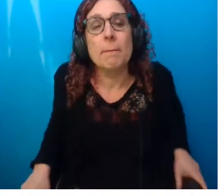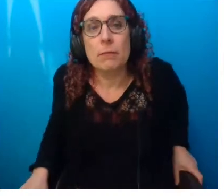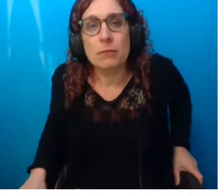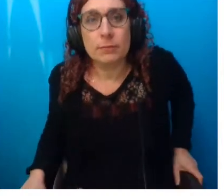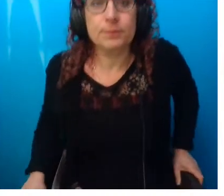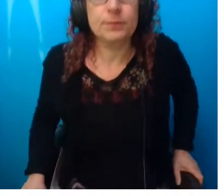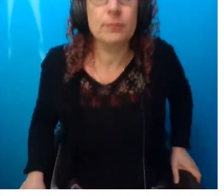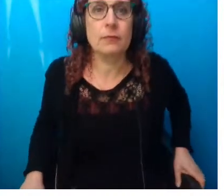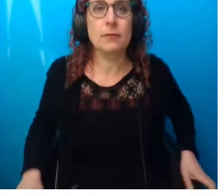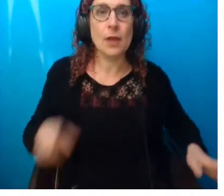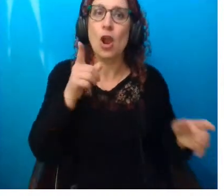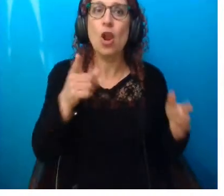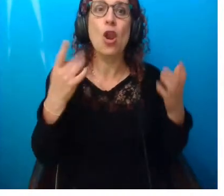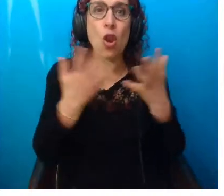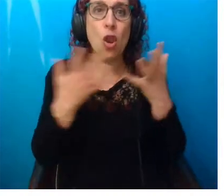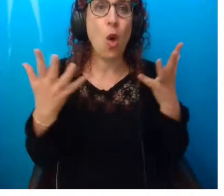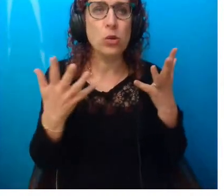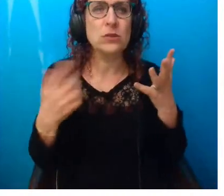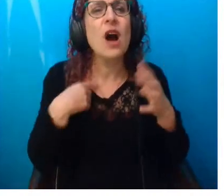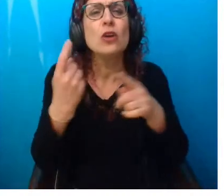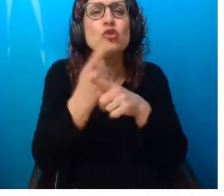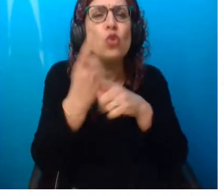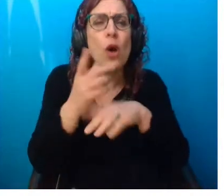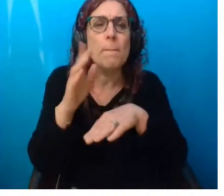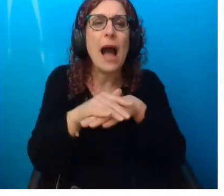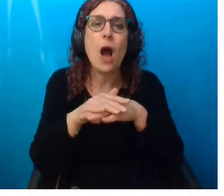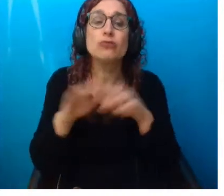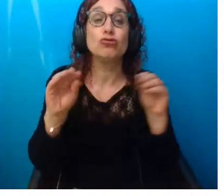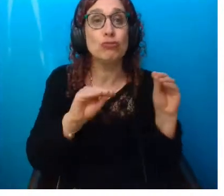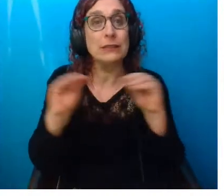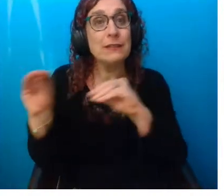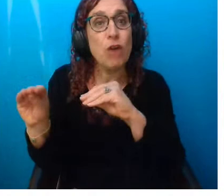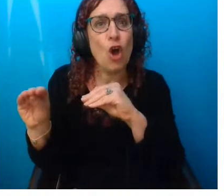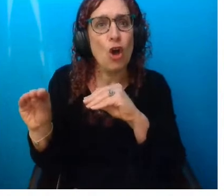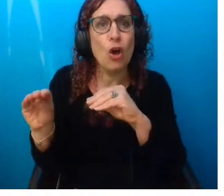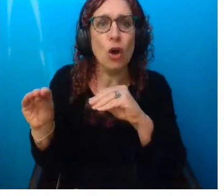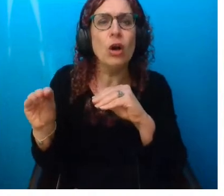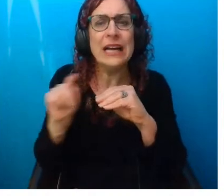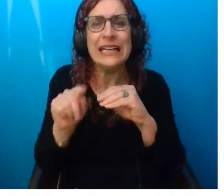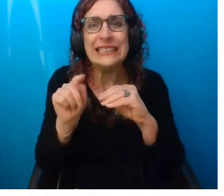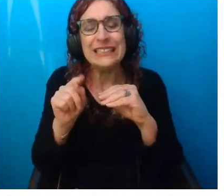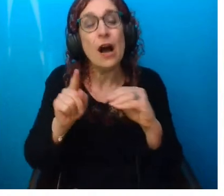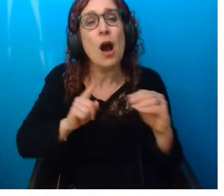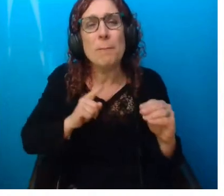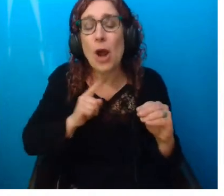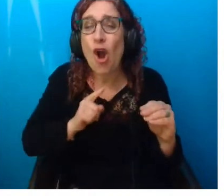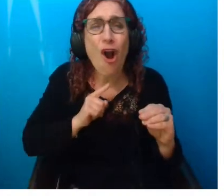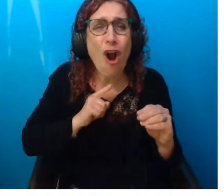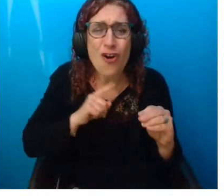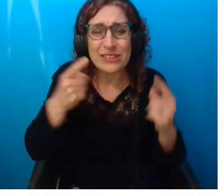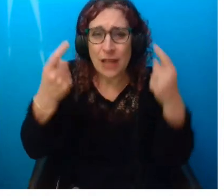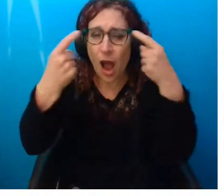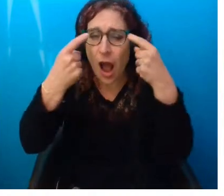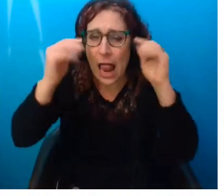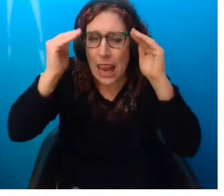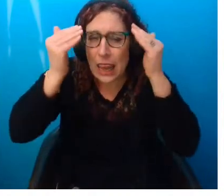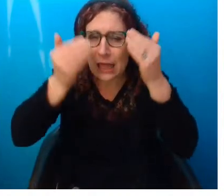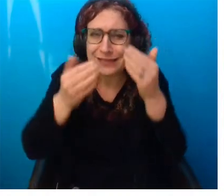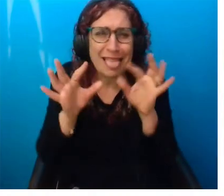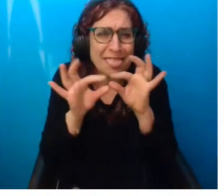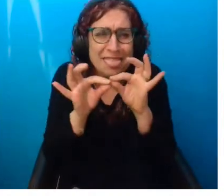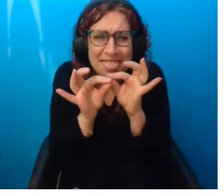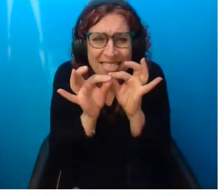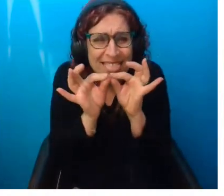what I was talking about with the transfer is that because the eyelids are so thin,